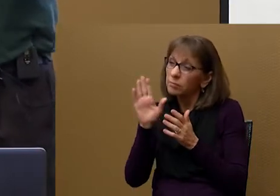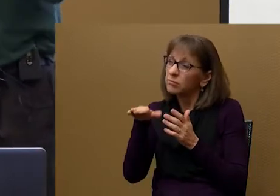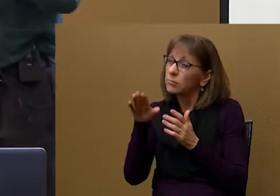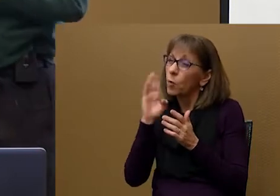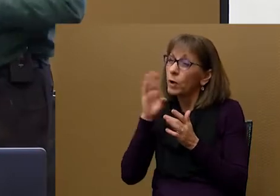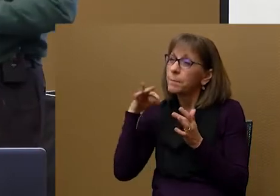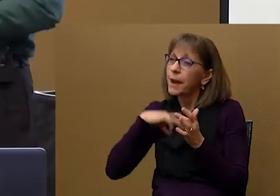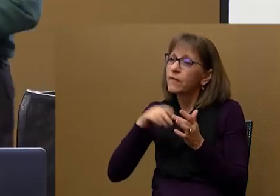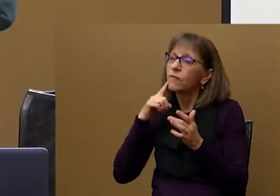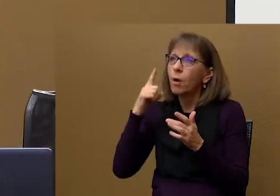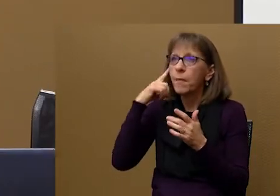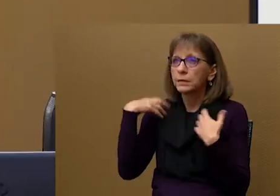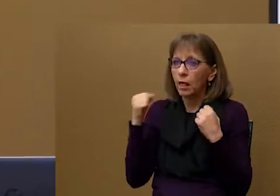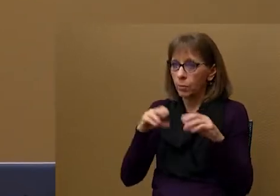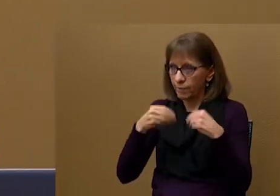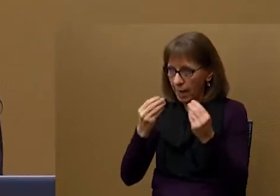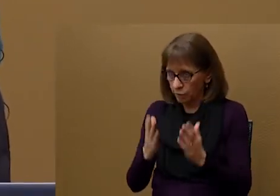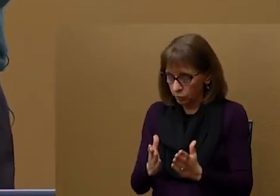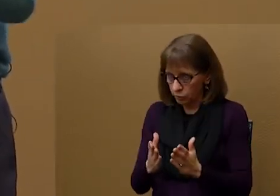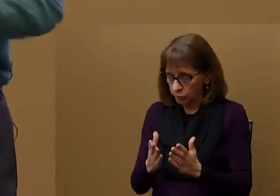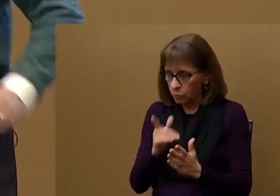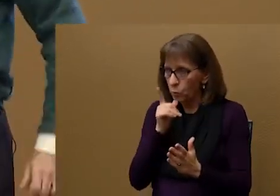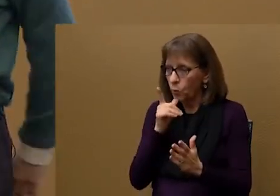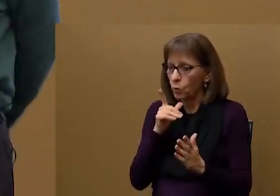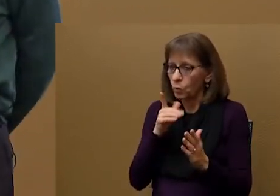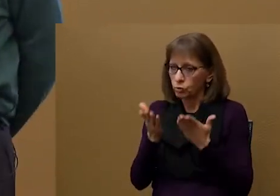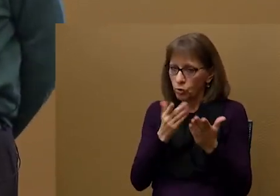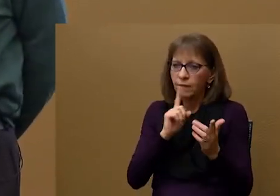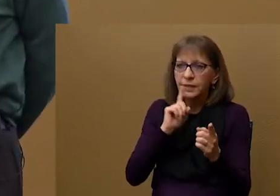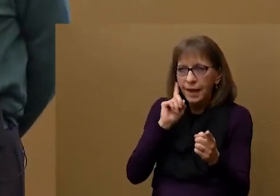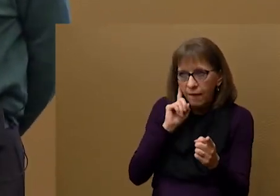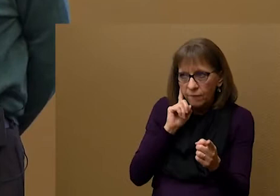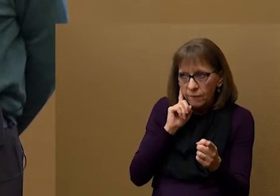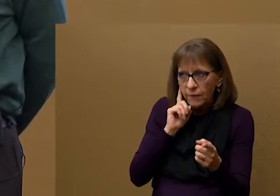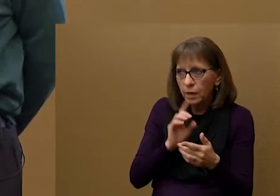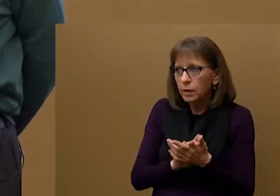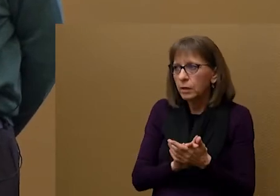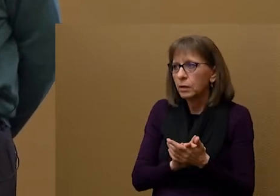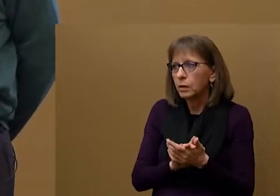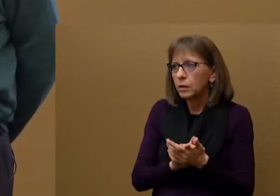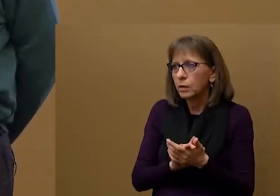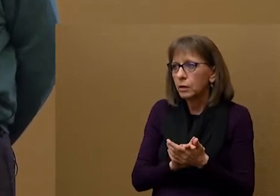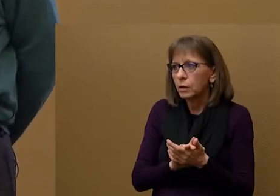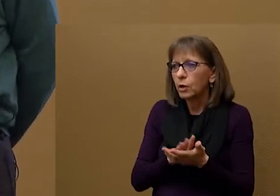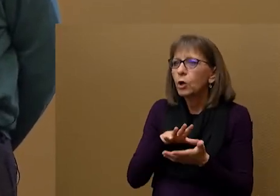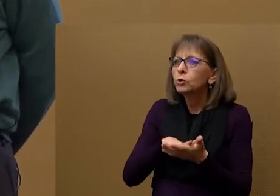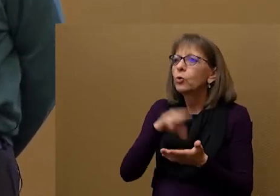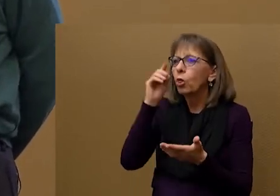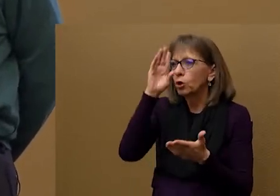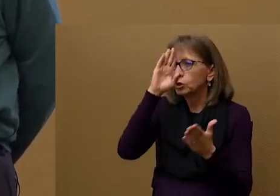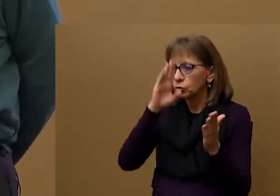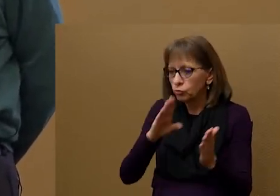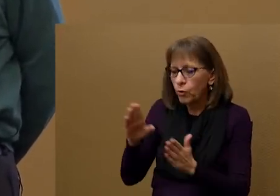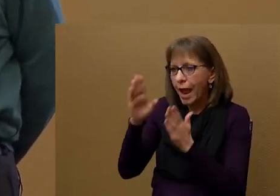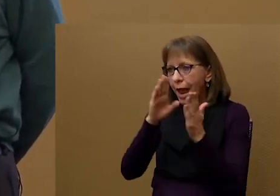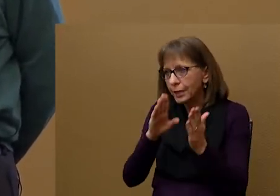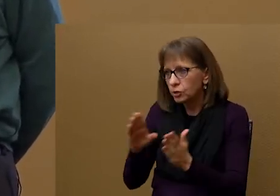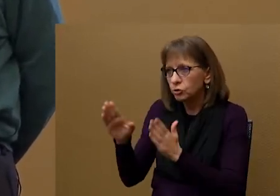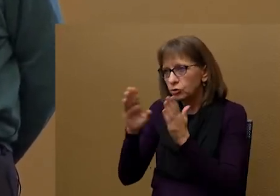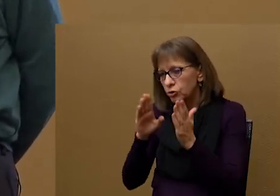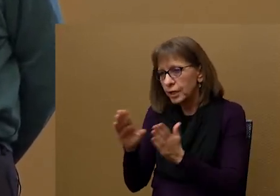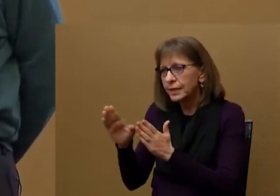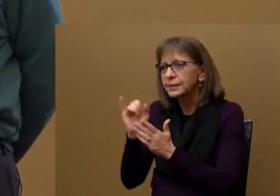would it be beneficial for mental health providers that provide for the deaf learn the strategies that the mental